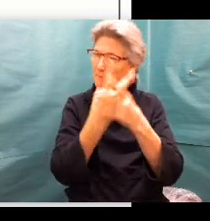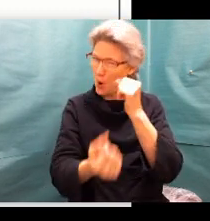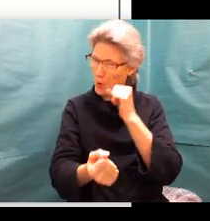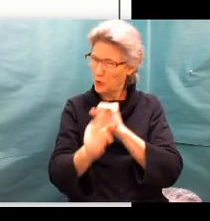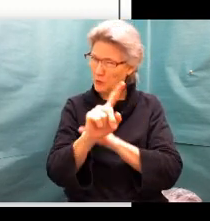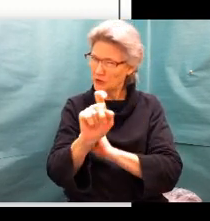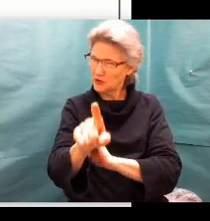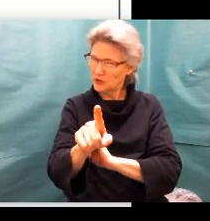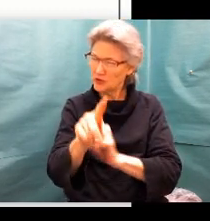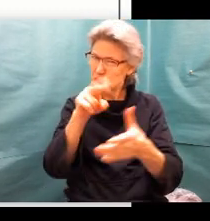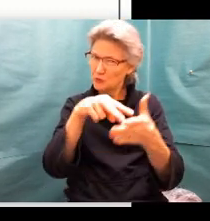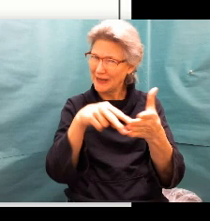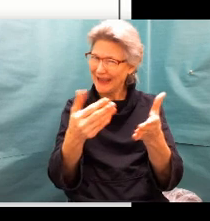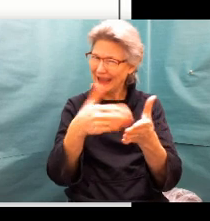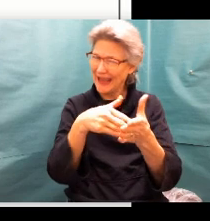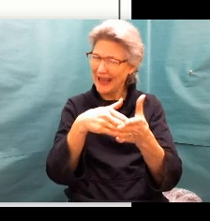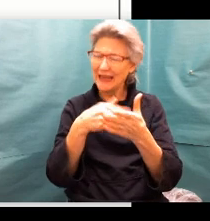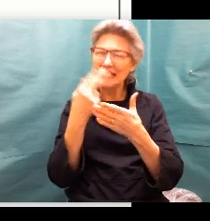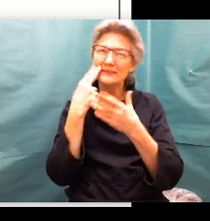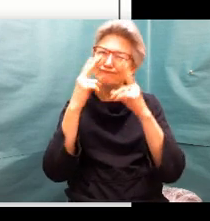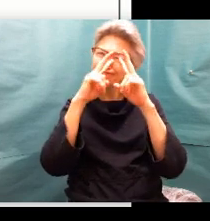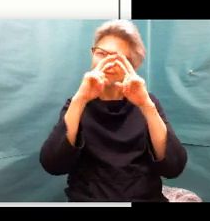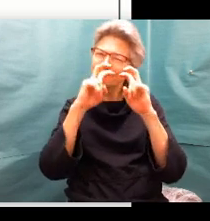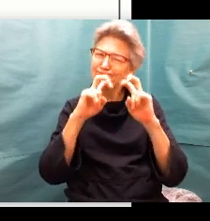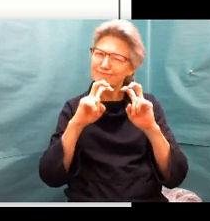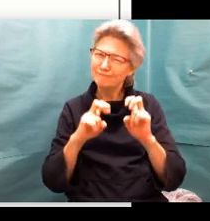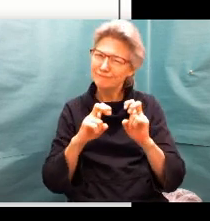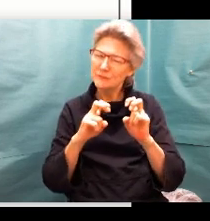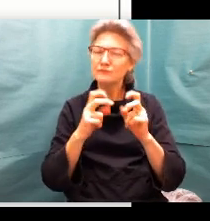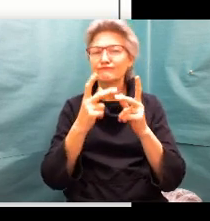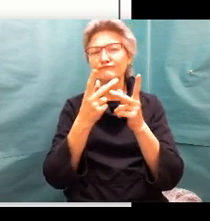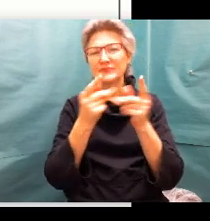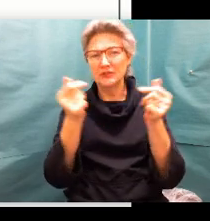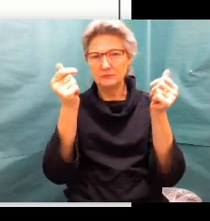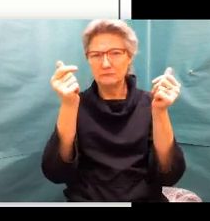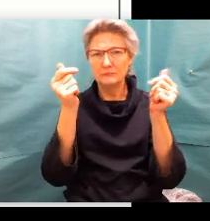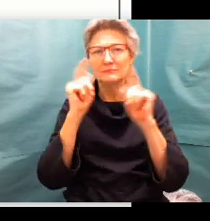think about what steps we would take in order to solve this.